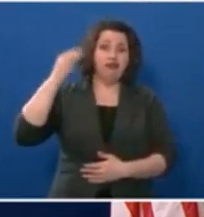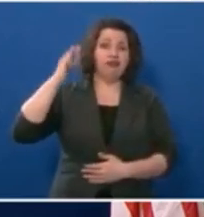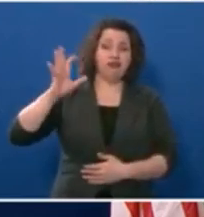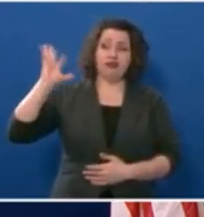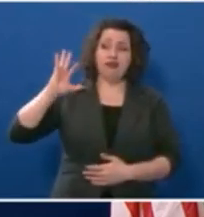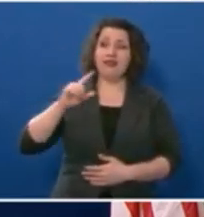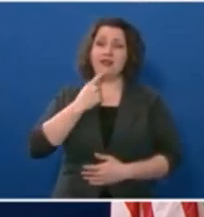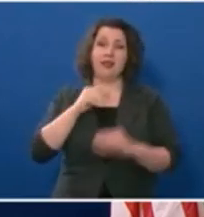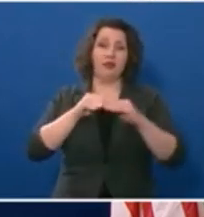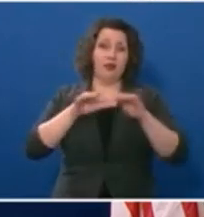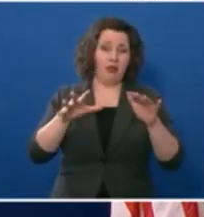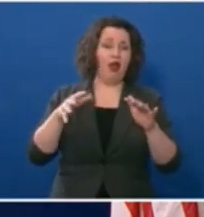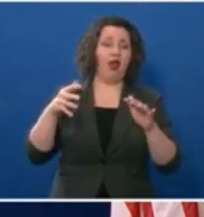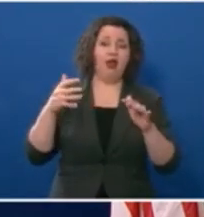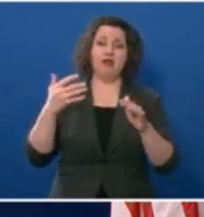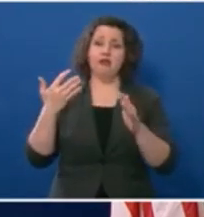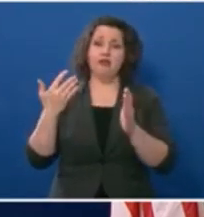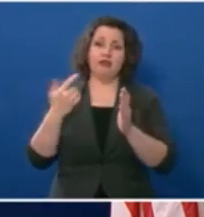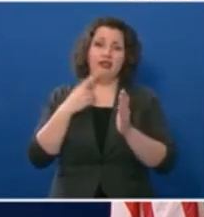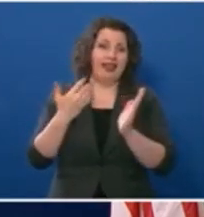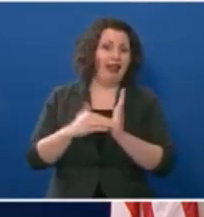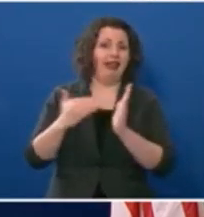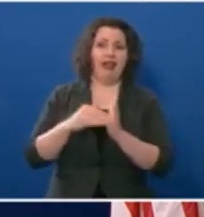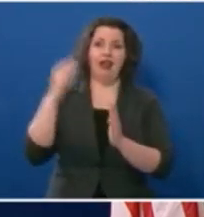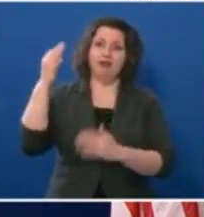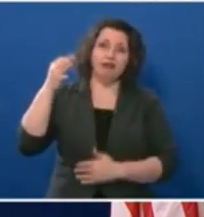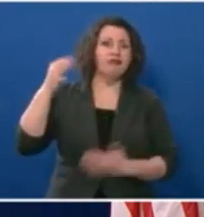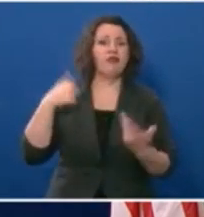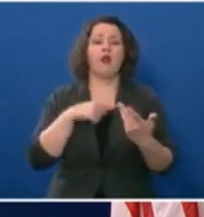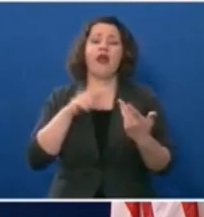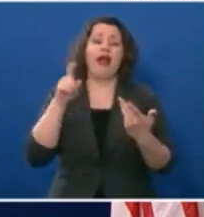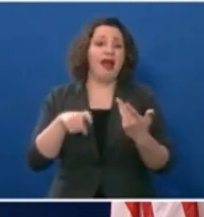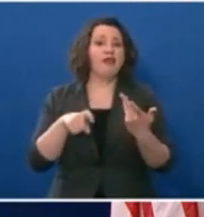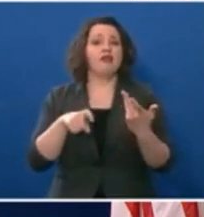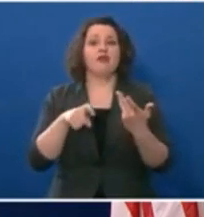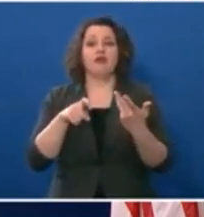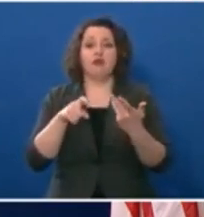spread, and we have said over and over, we have to learn to